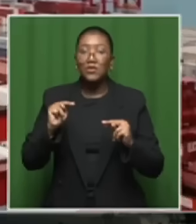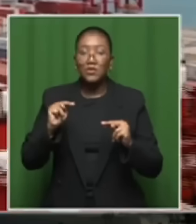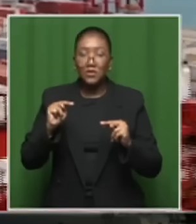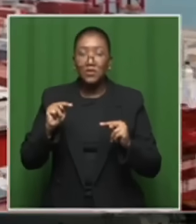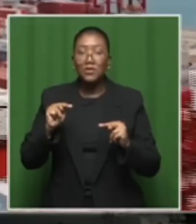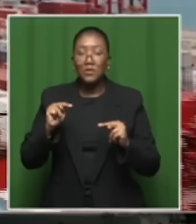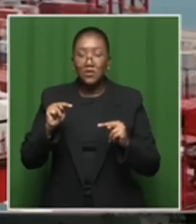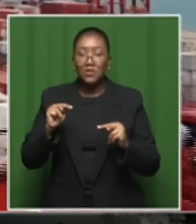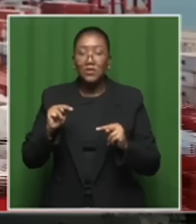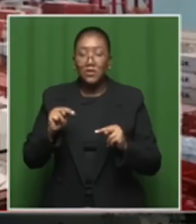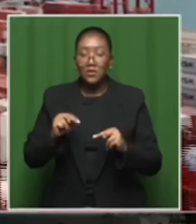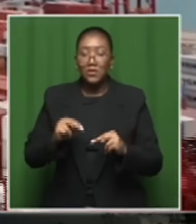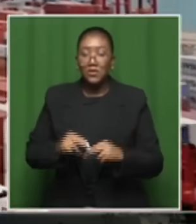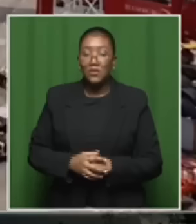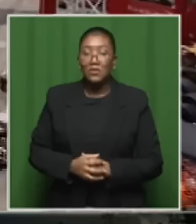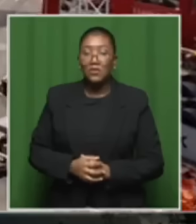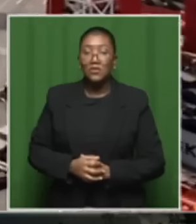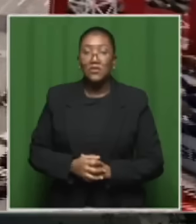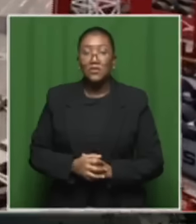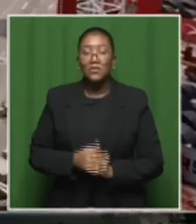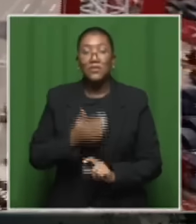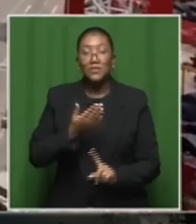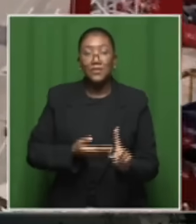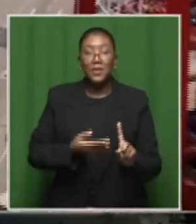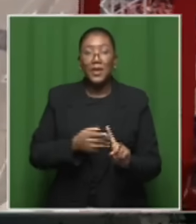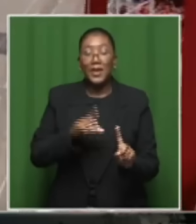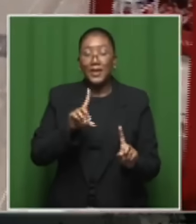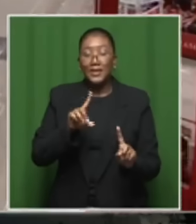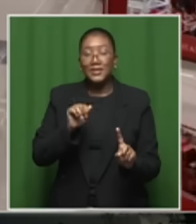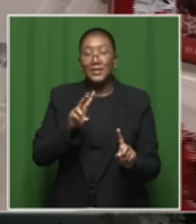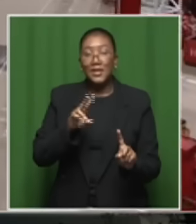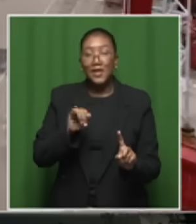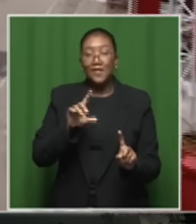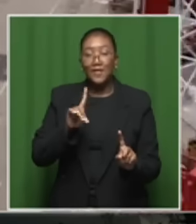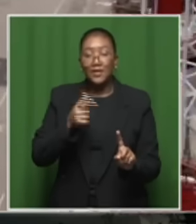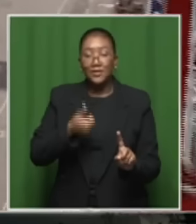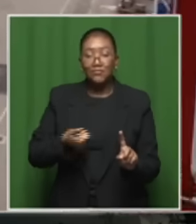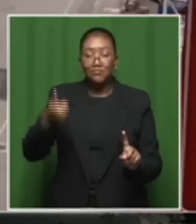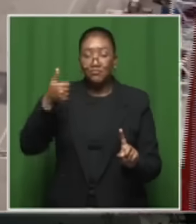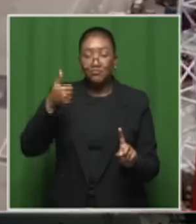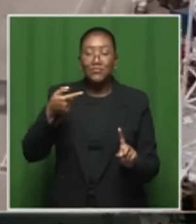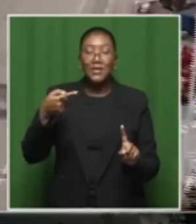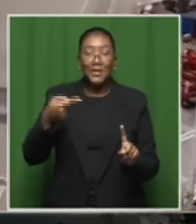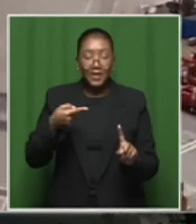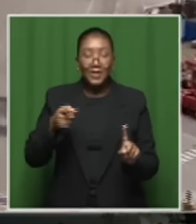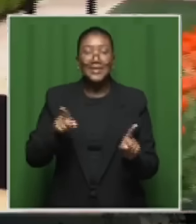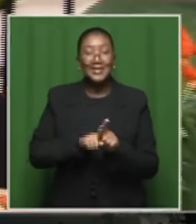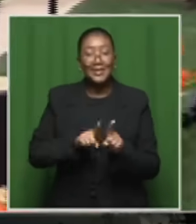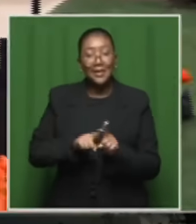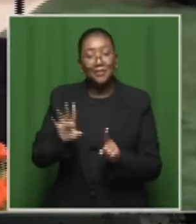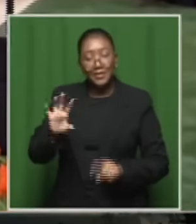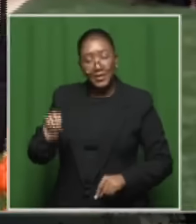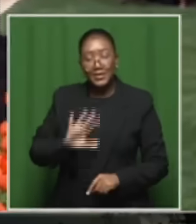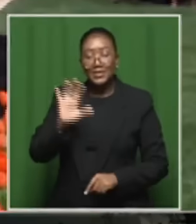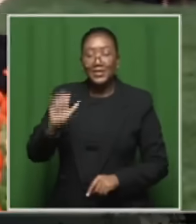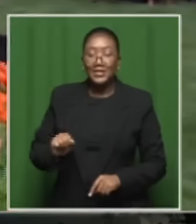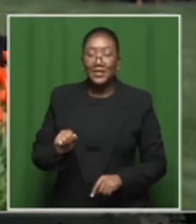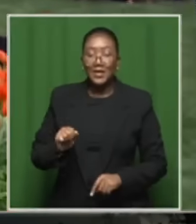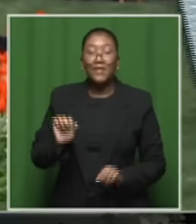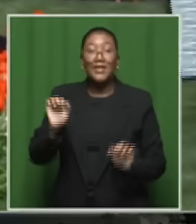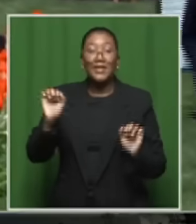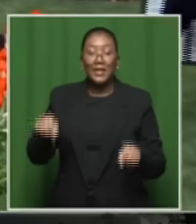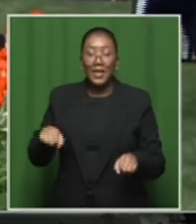Charge d'Affaires, David Green, who is at a very, very senior level. The same with South Africa. Yes, there's